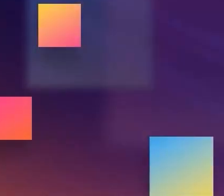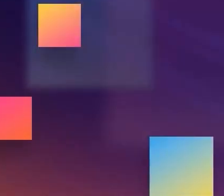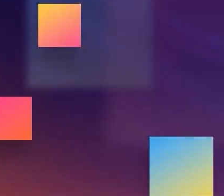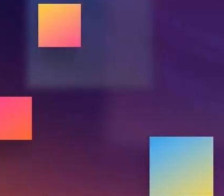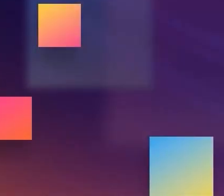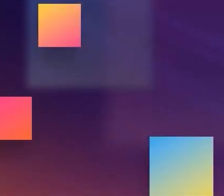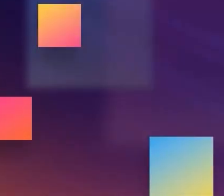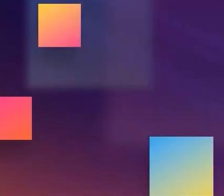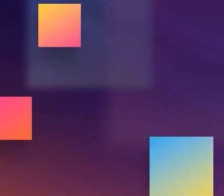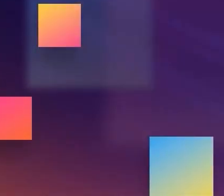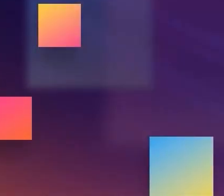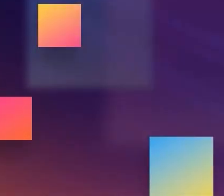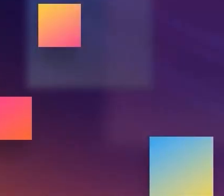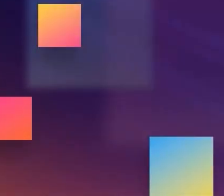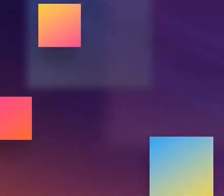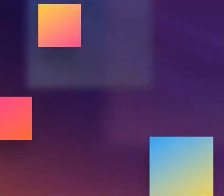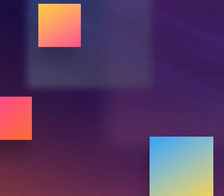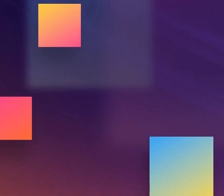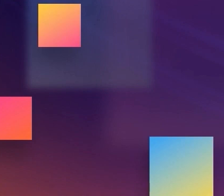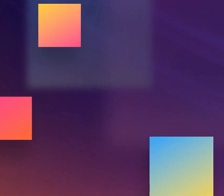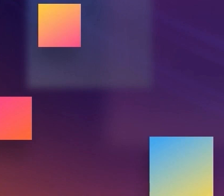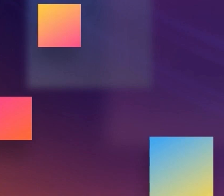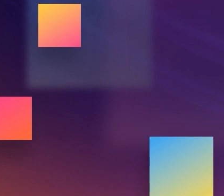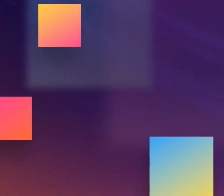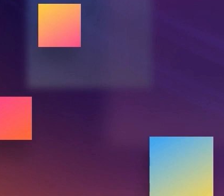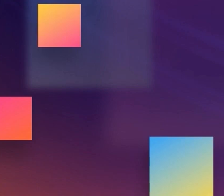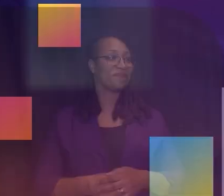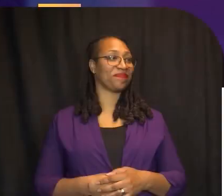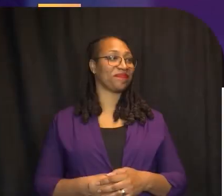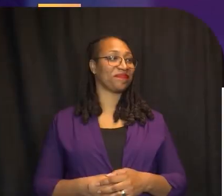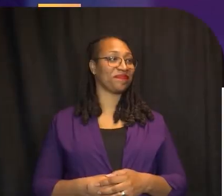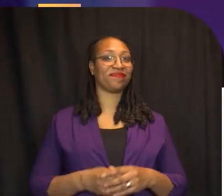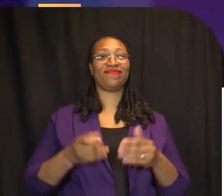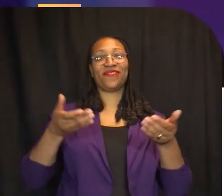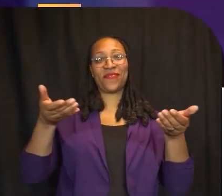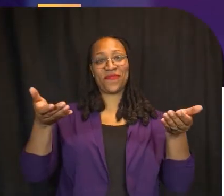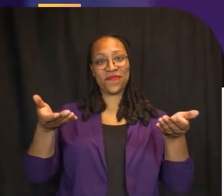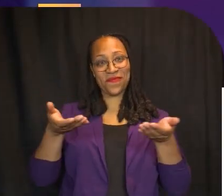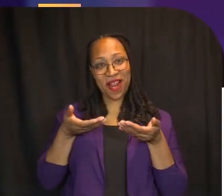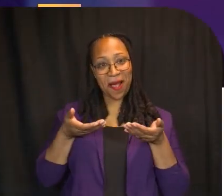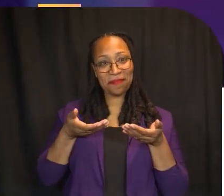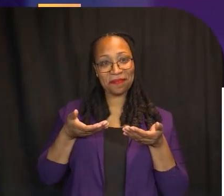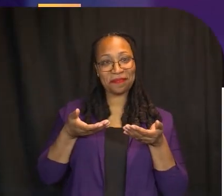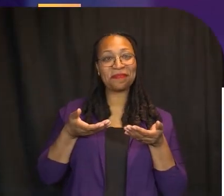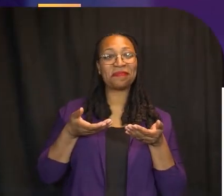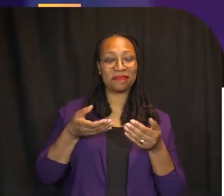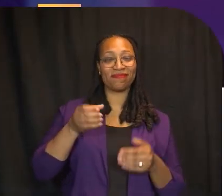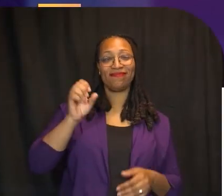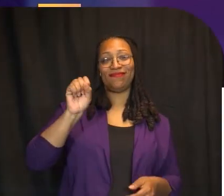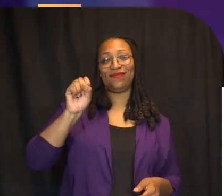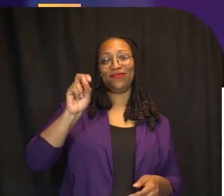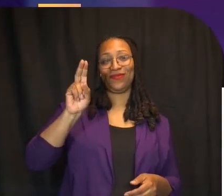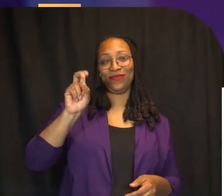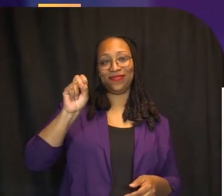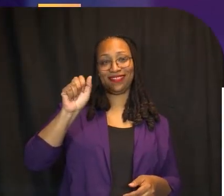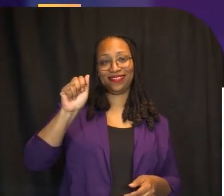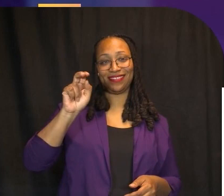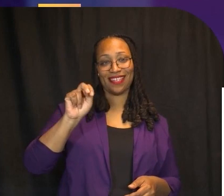Please welcome AAPD Board Chair, Susan Diegelman.